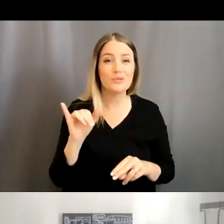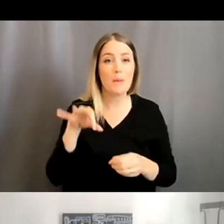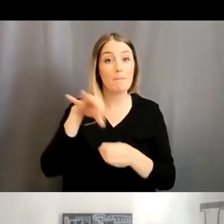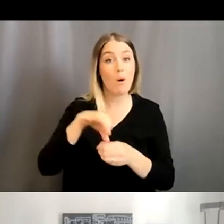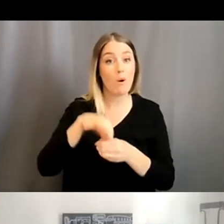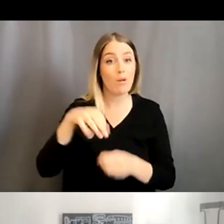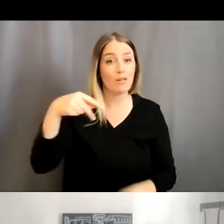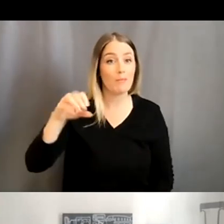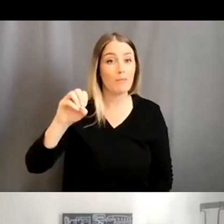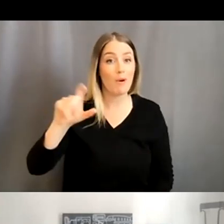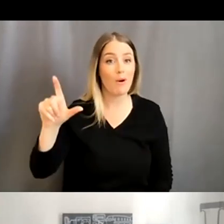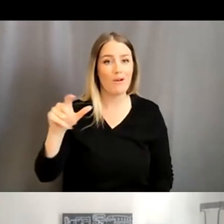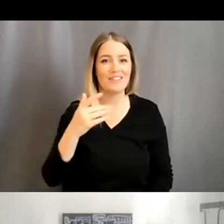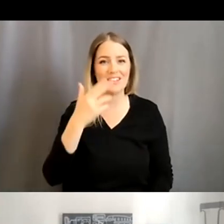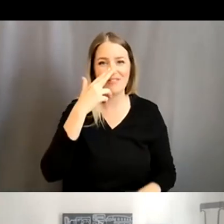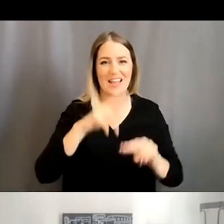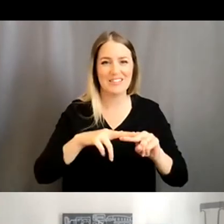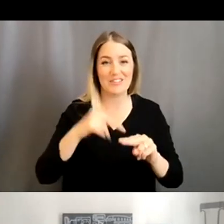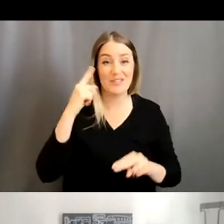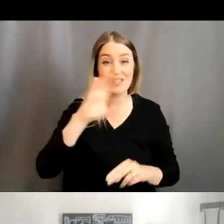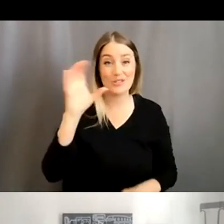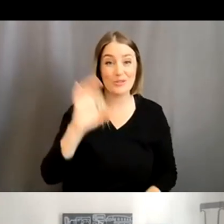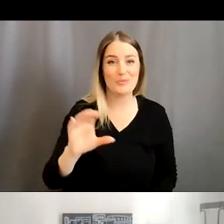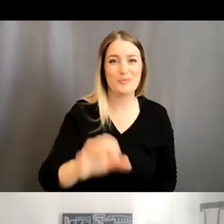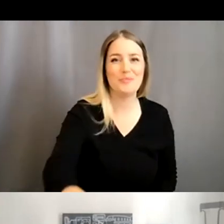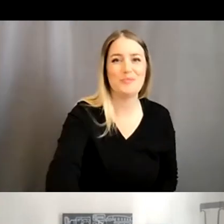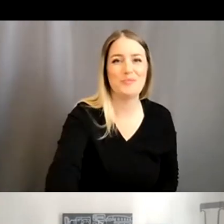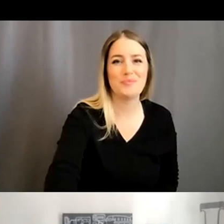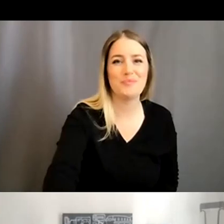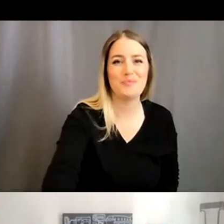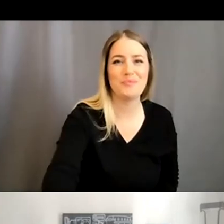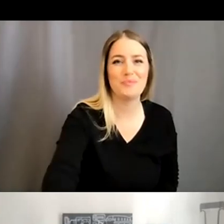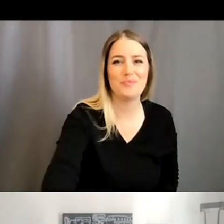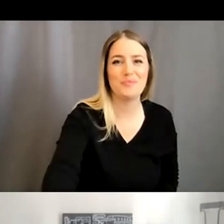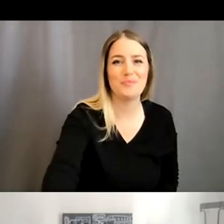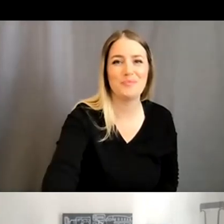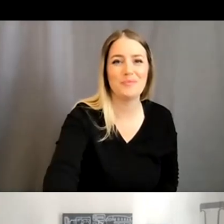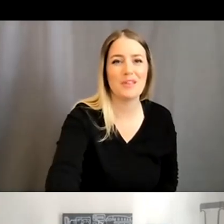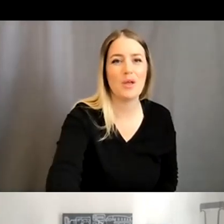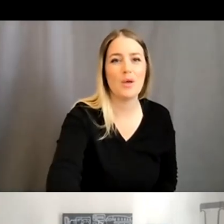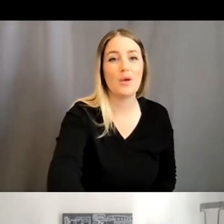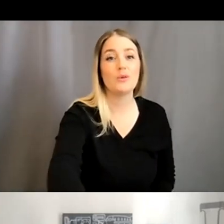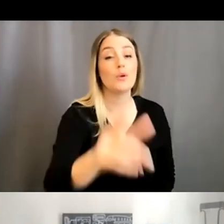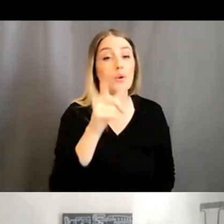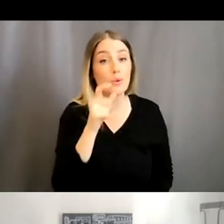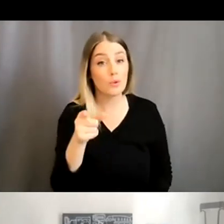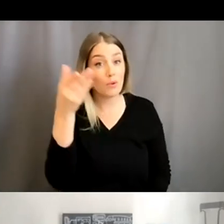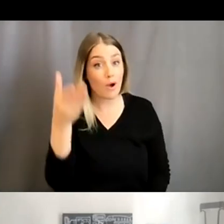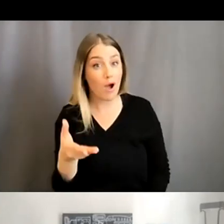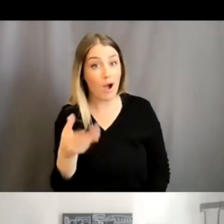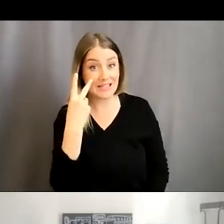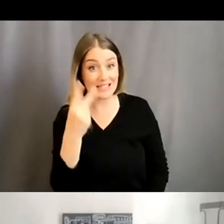one of the fun features of Zoom, and get a sense of who you are and what you're interested in. So you should be able to see that,